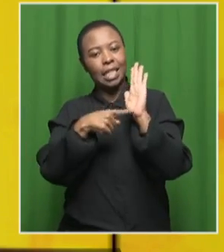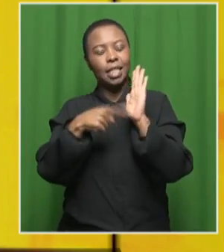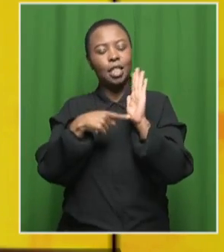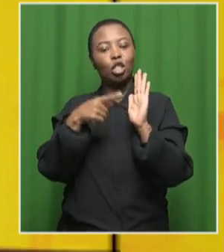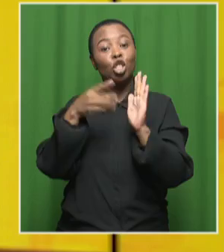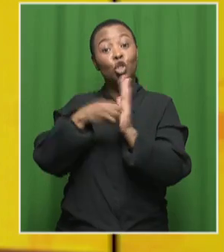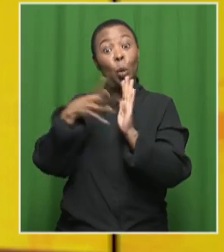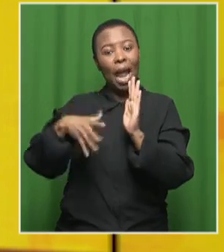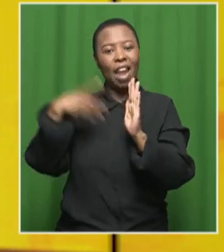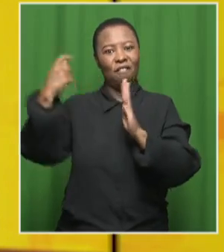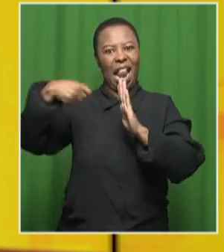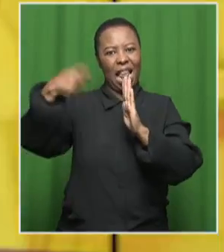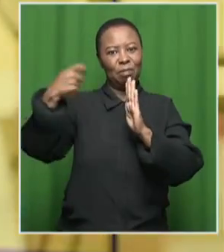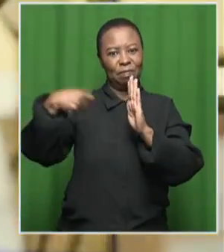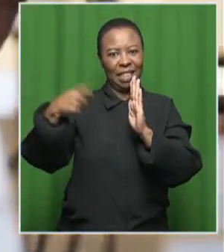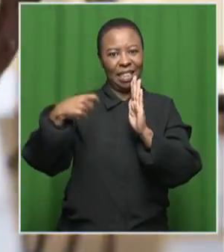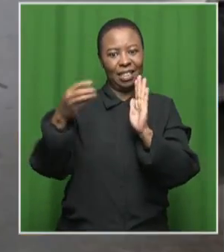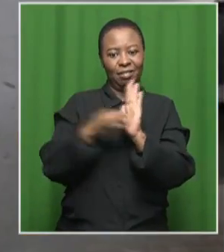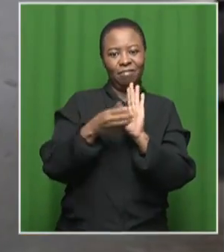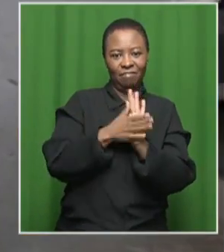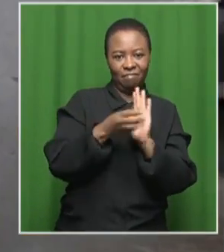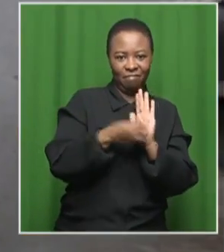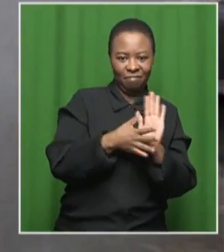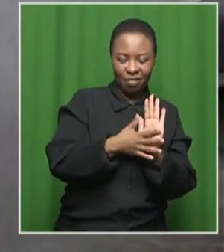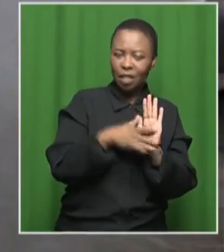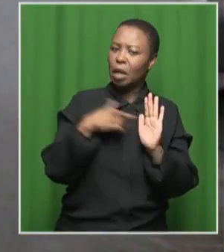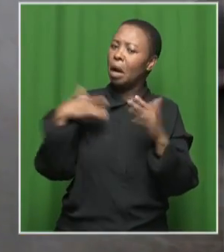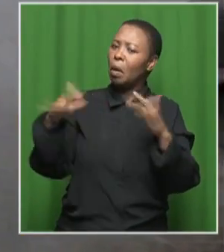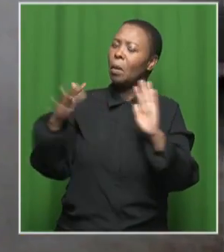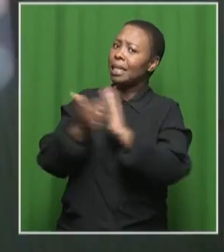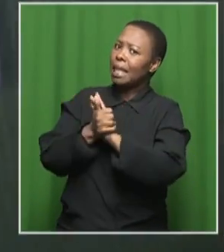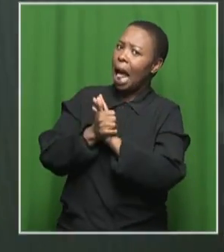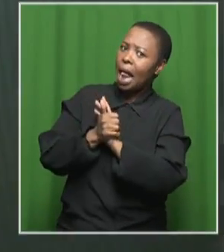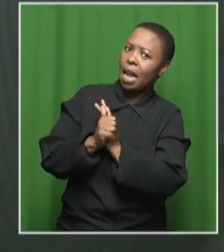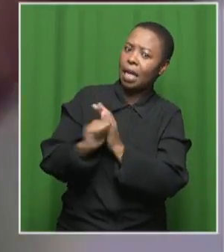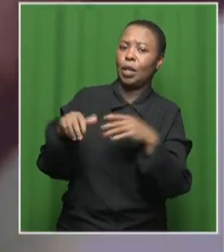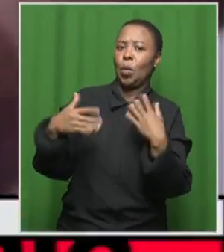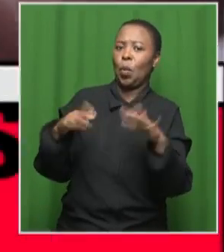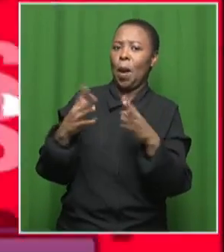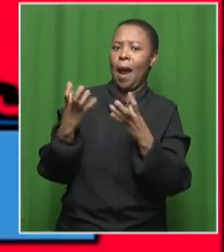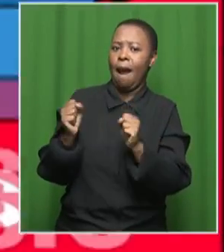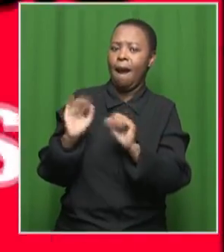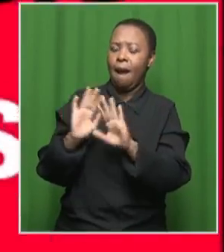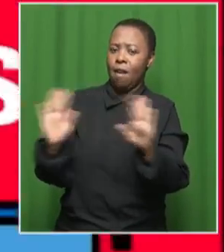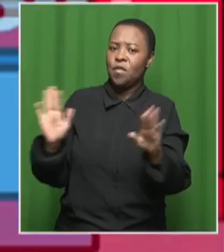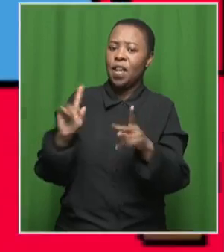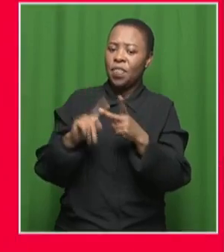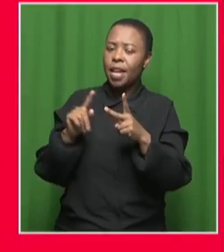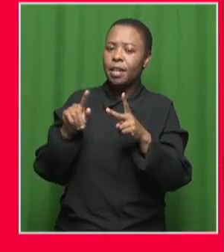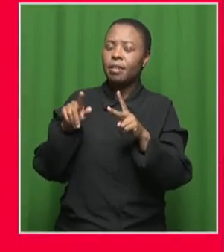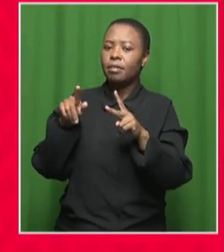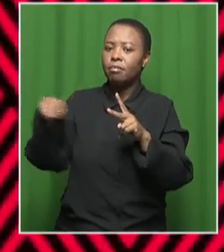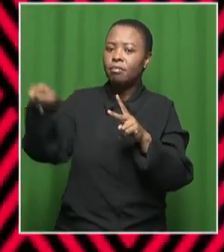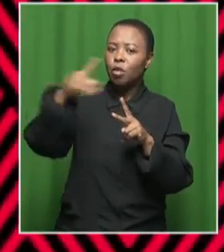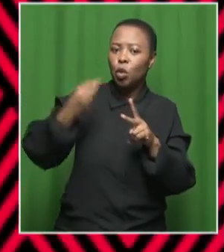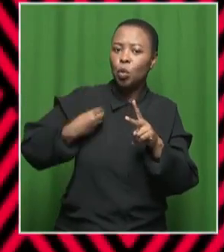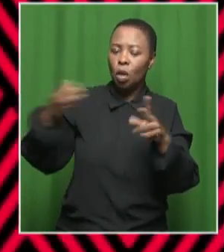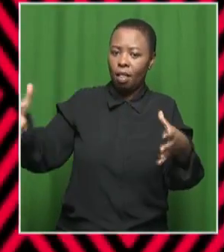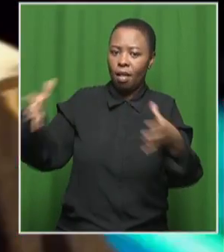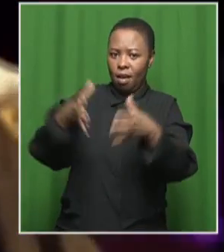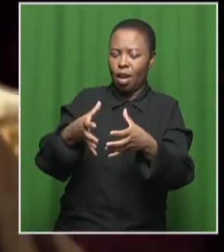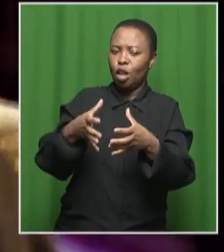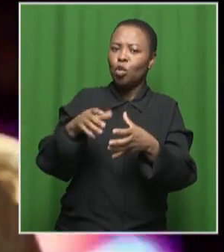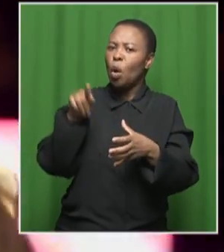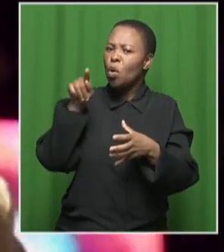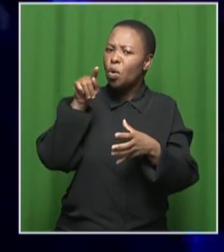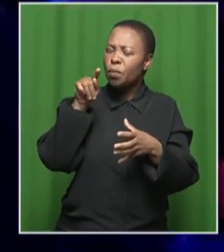I mean, that must be very exciting to have a look and see the talent that's upcoming, and also what they've come together with. How did you go about choosing